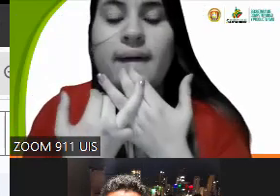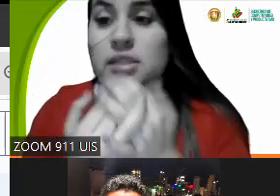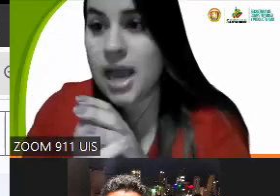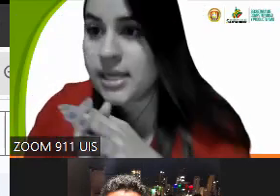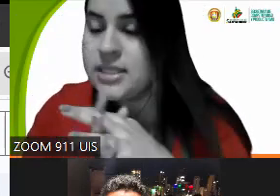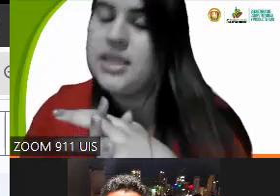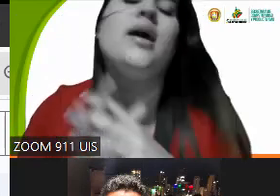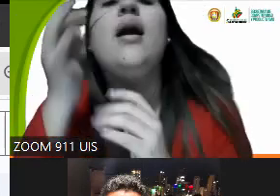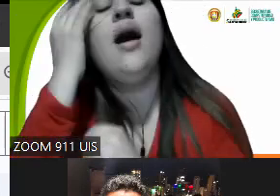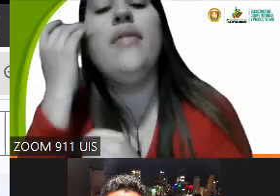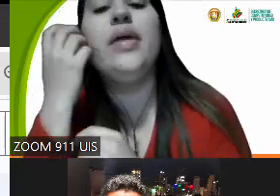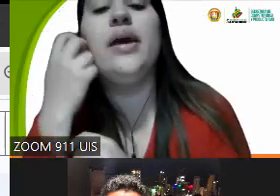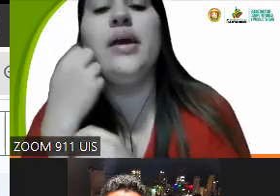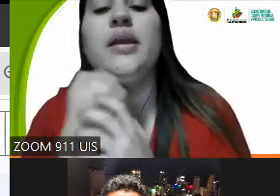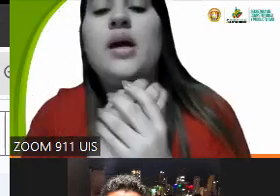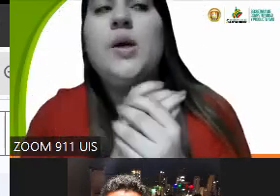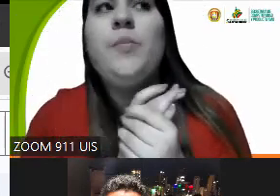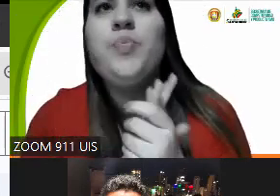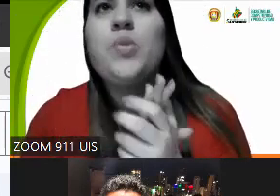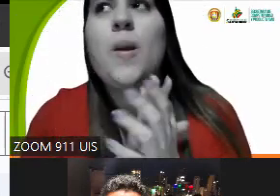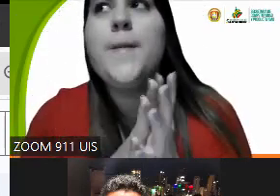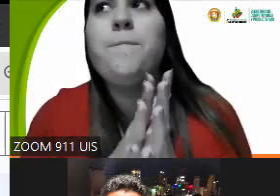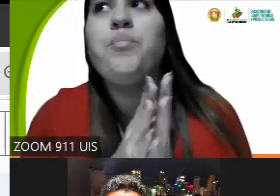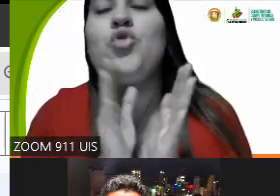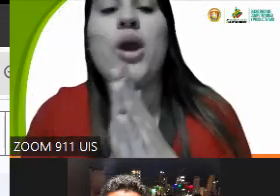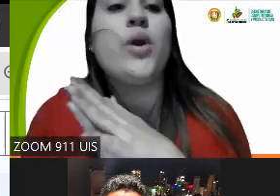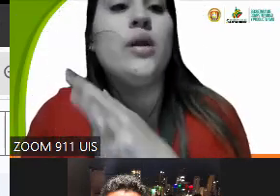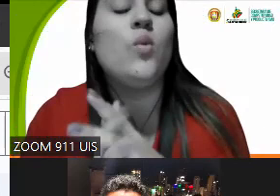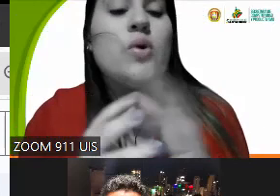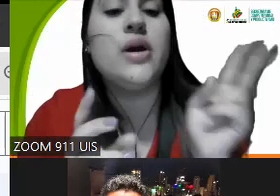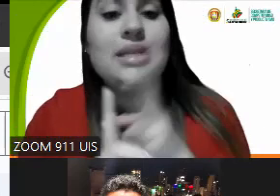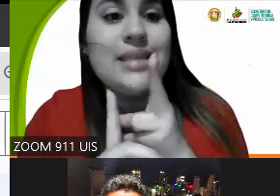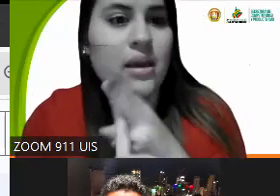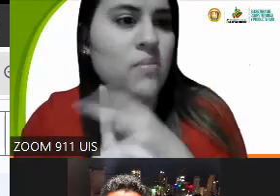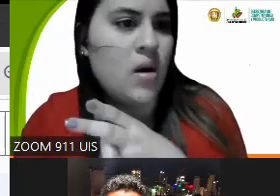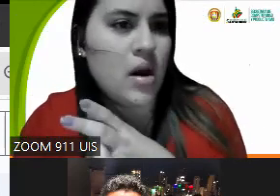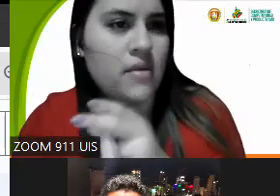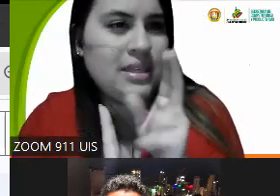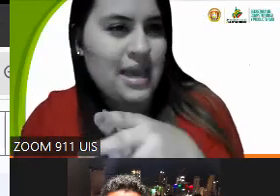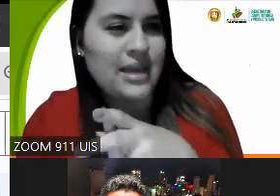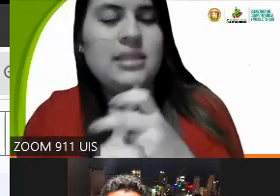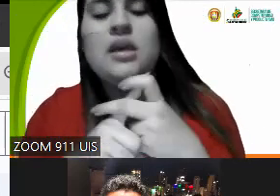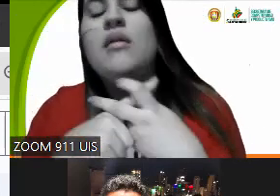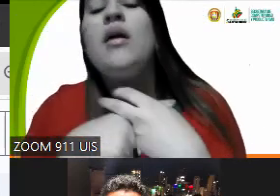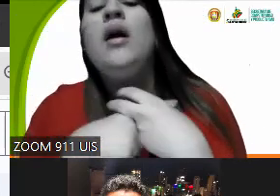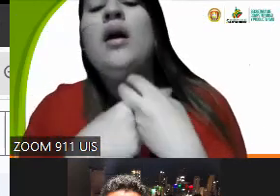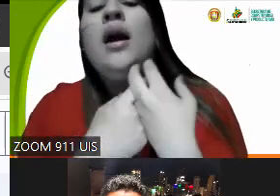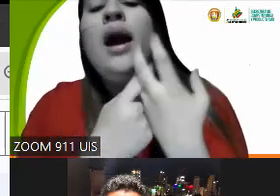communication task, and then today we're gonna work on the second part of the